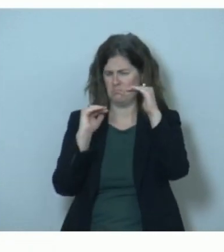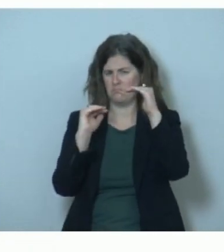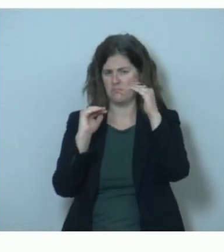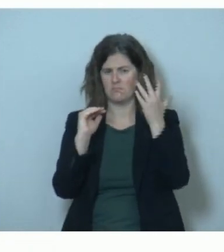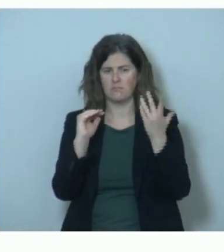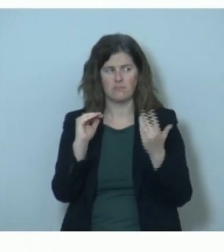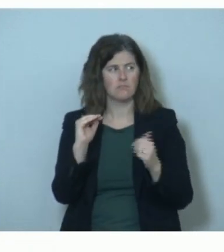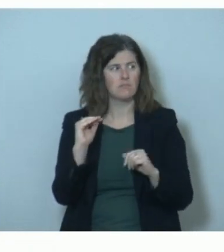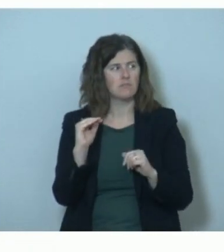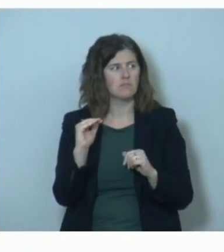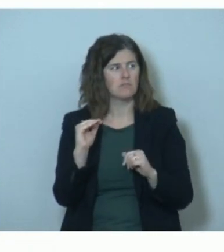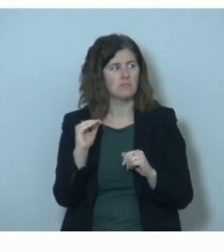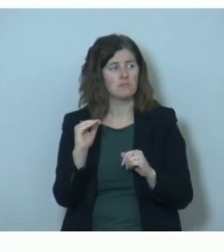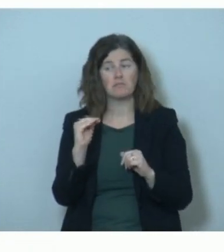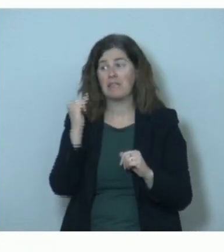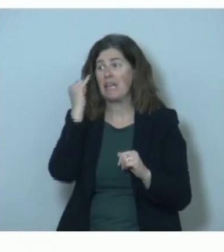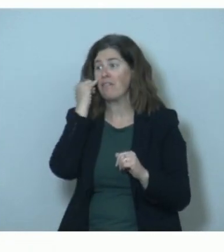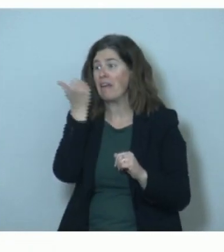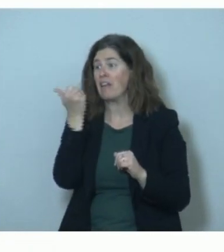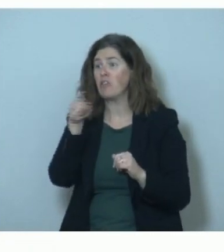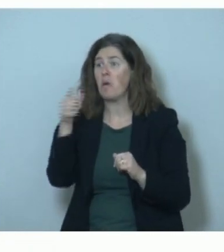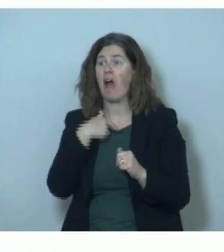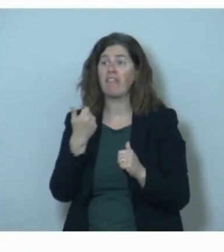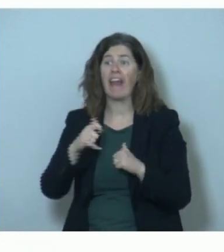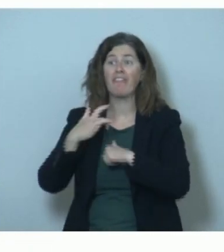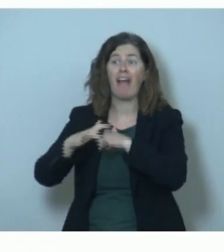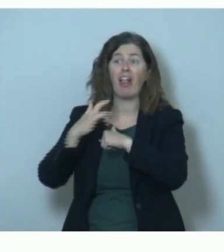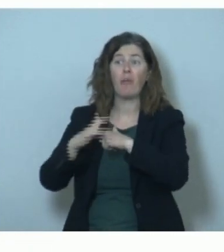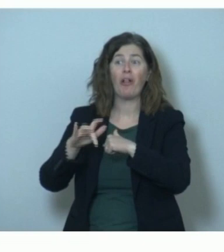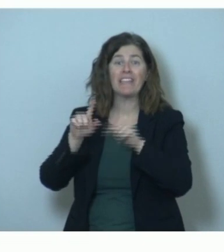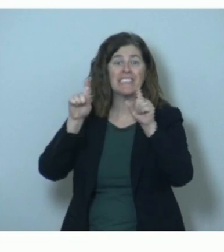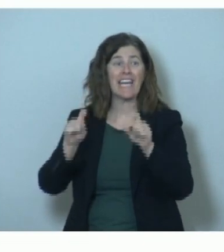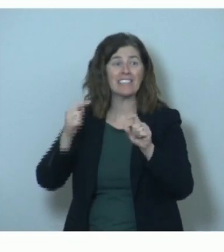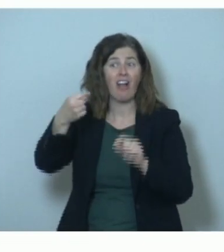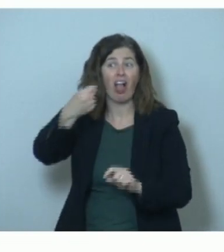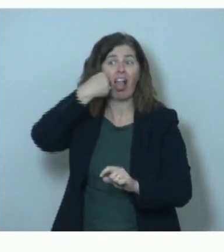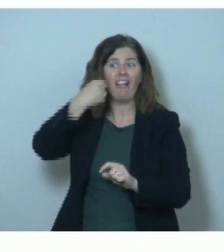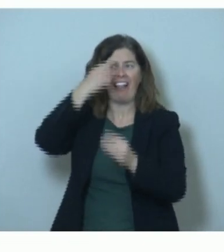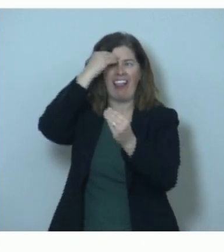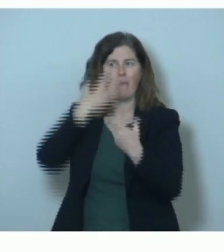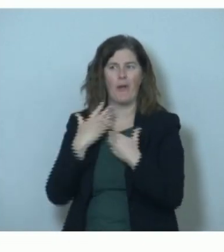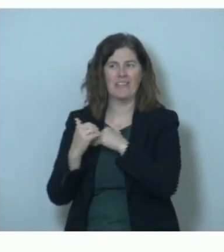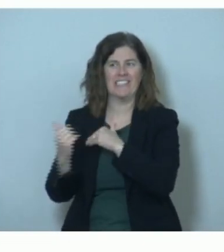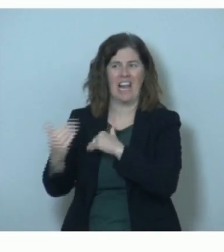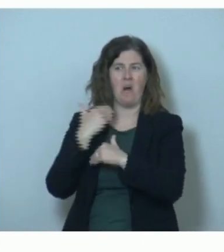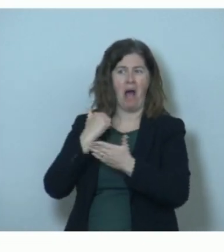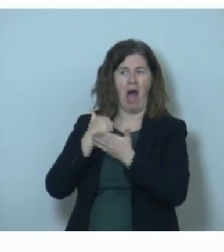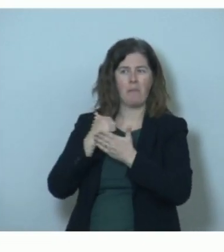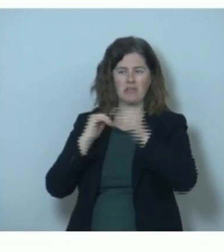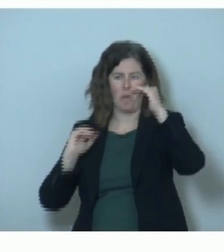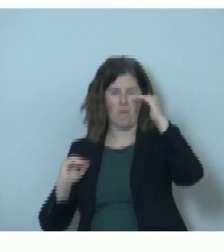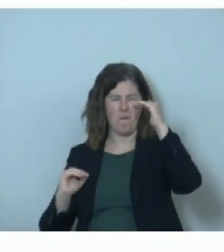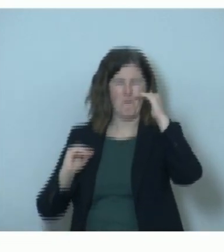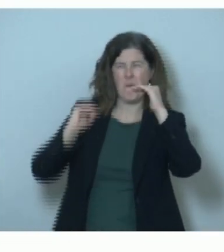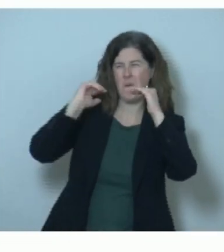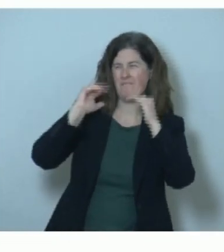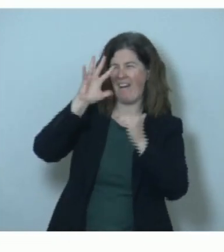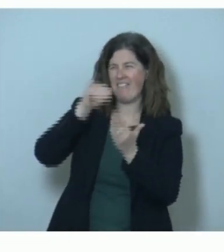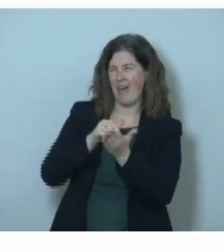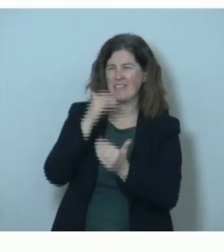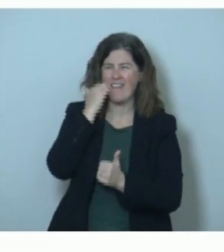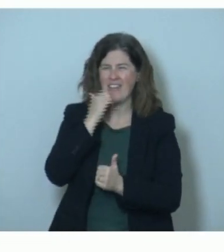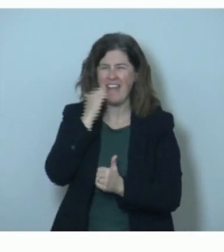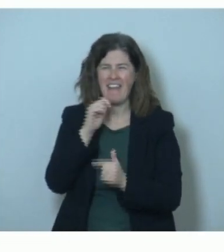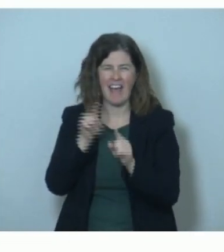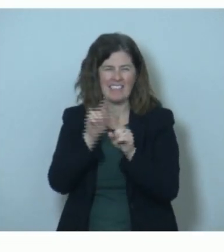100,000 test swabs out there, please let us know and send them in. That will help us get to our target as a state. I'm